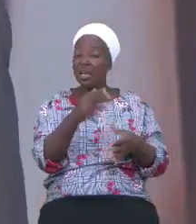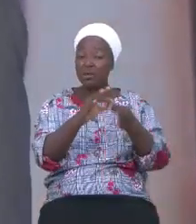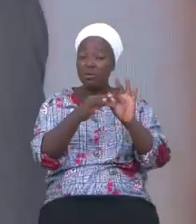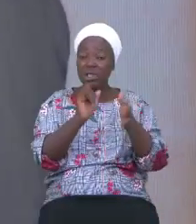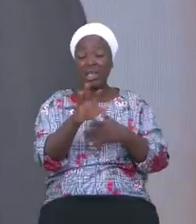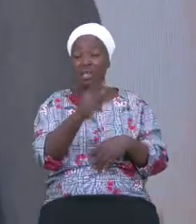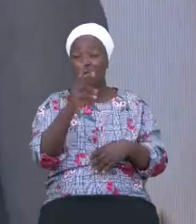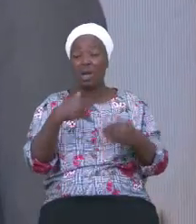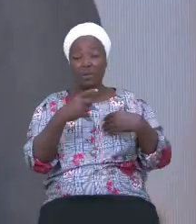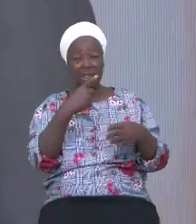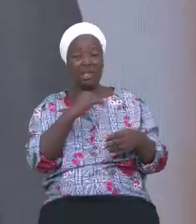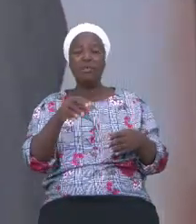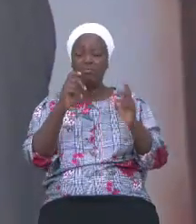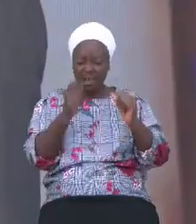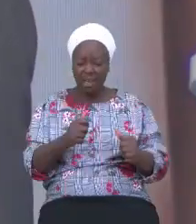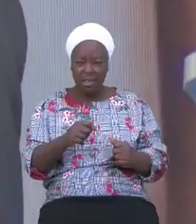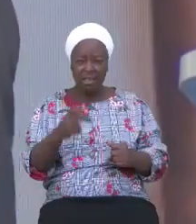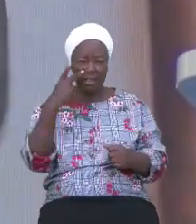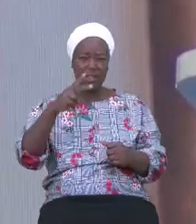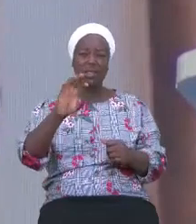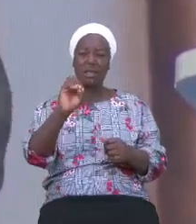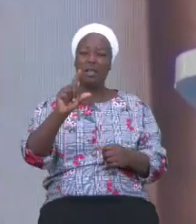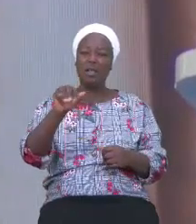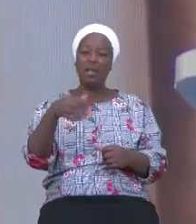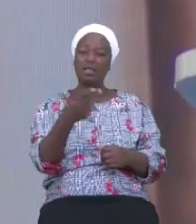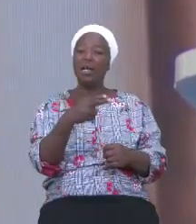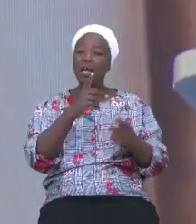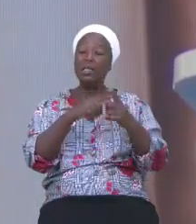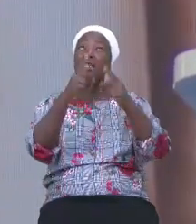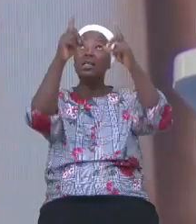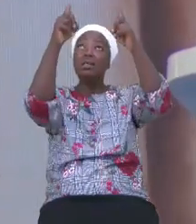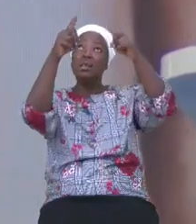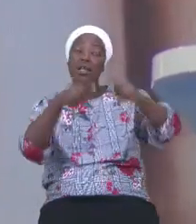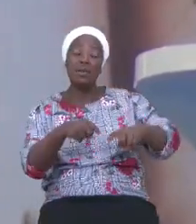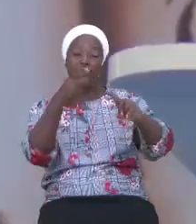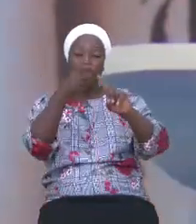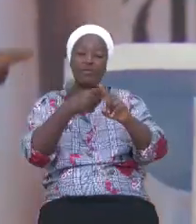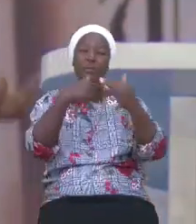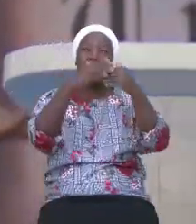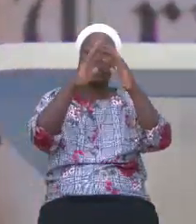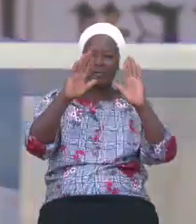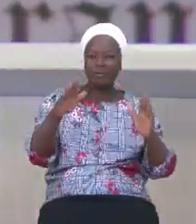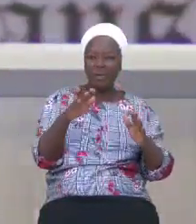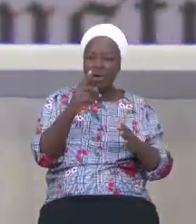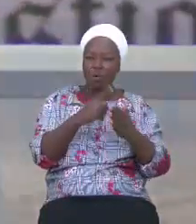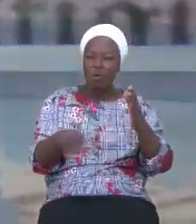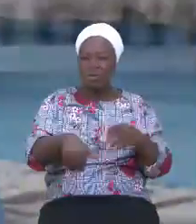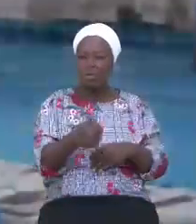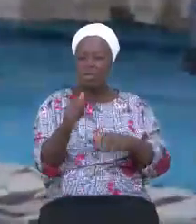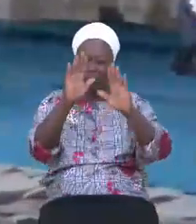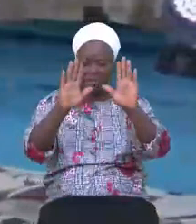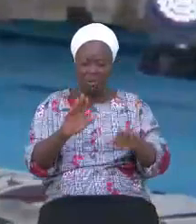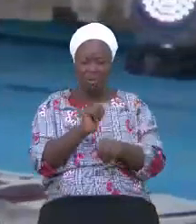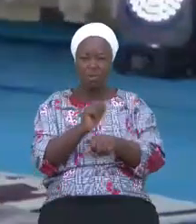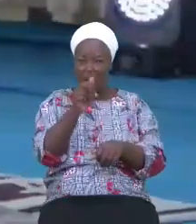telling, all of a sudden, look at Elijah. And he came from heaven. What other miracle am I looking